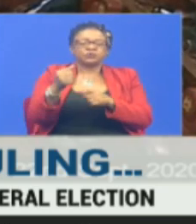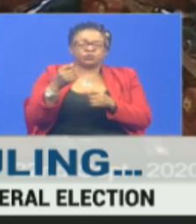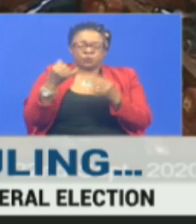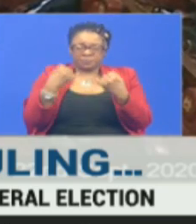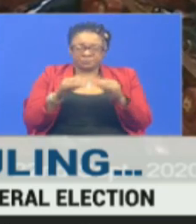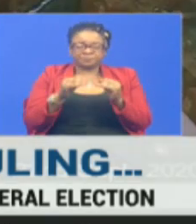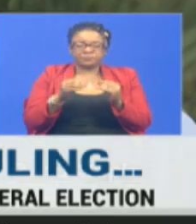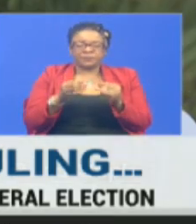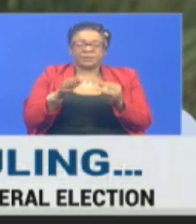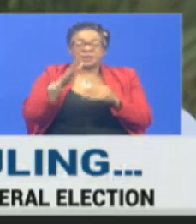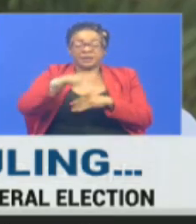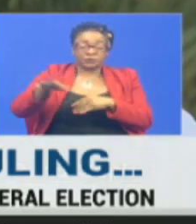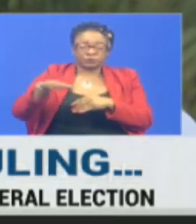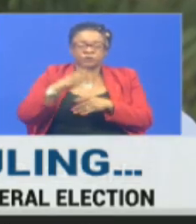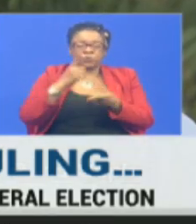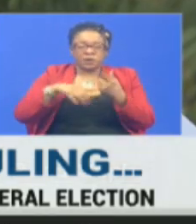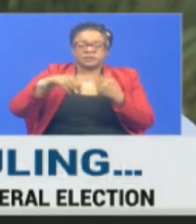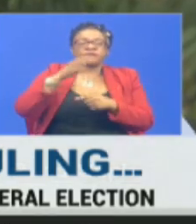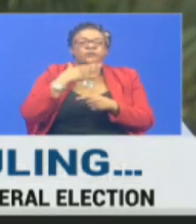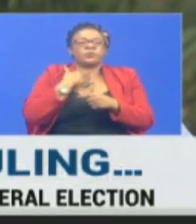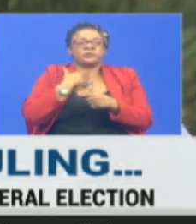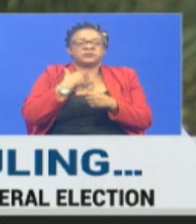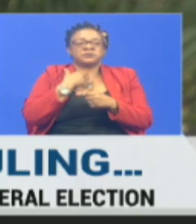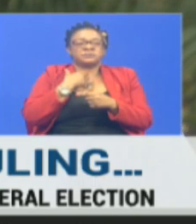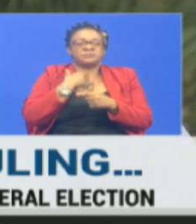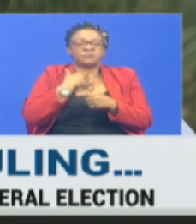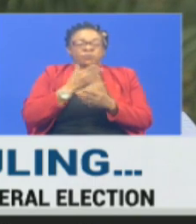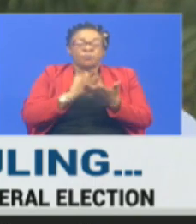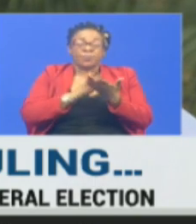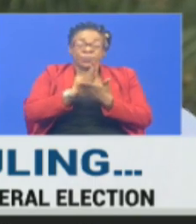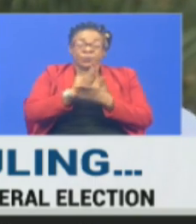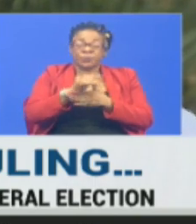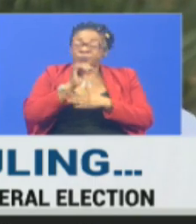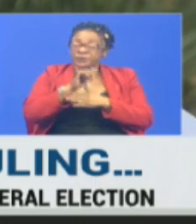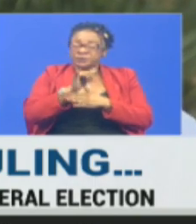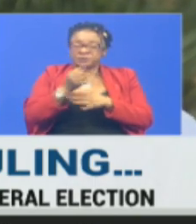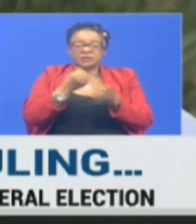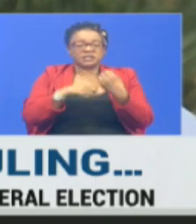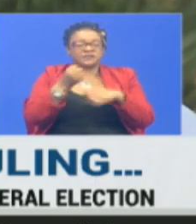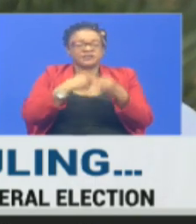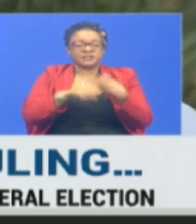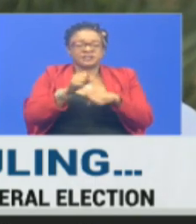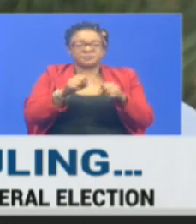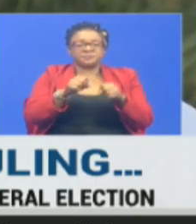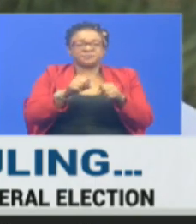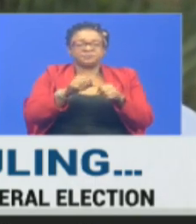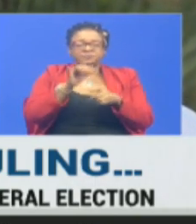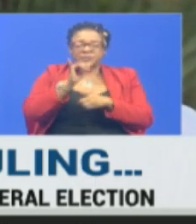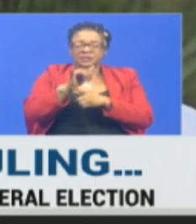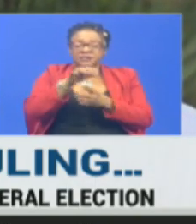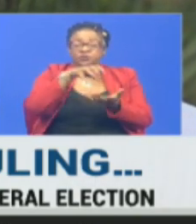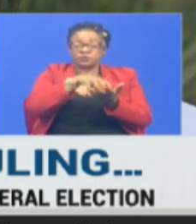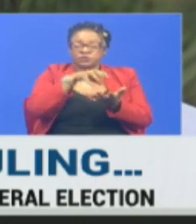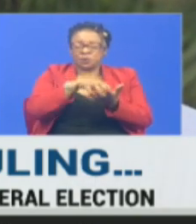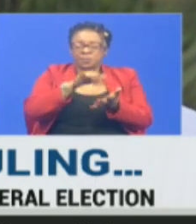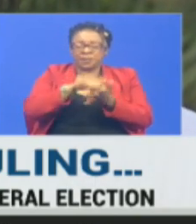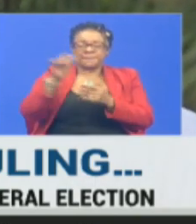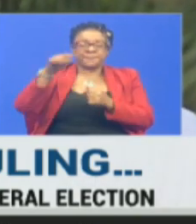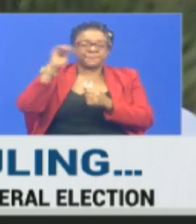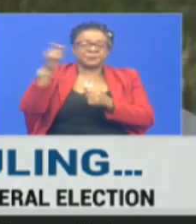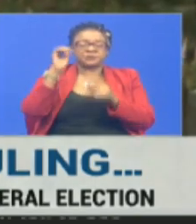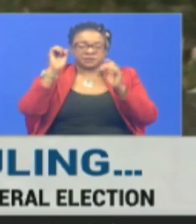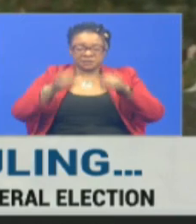into shape. It's only through this activity and this scenario that the President can